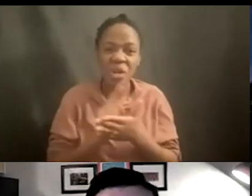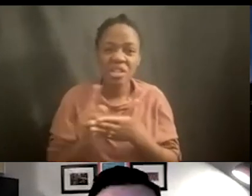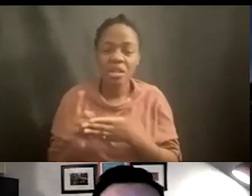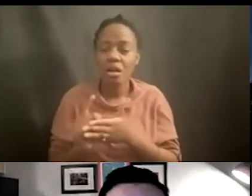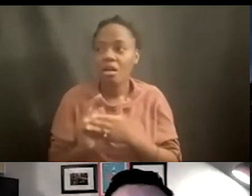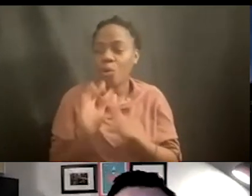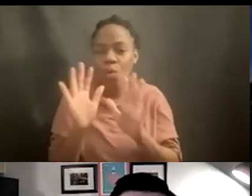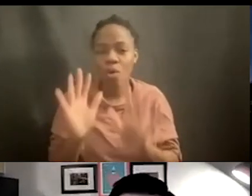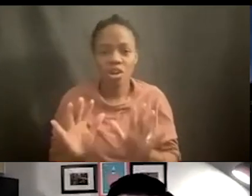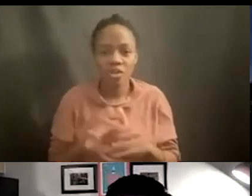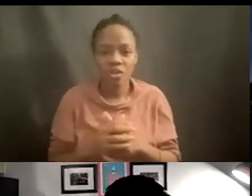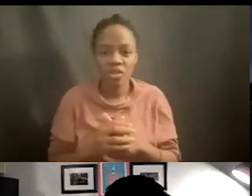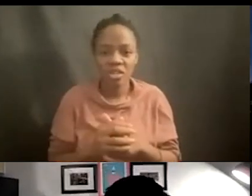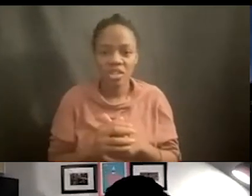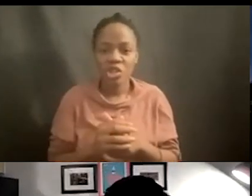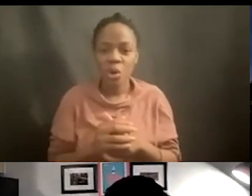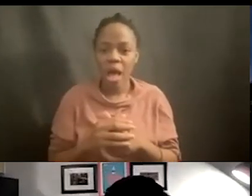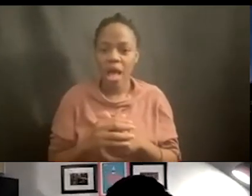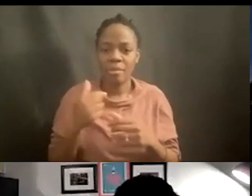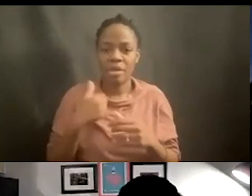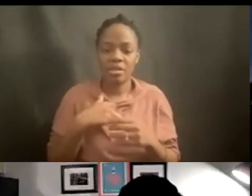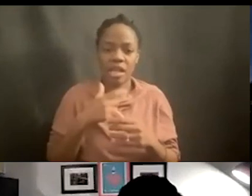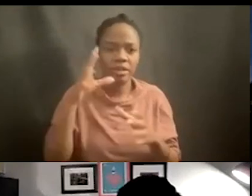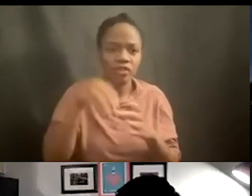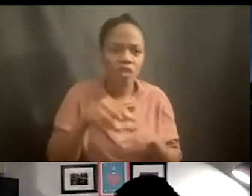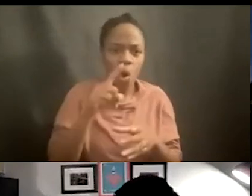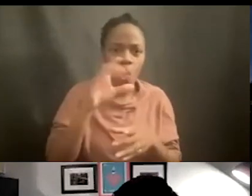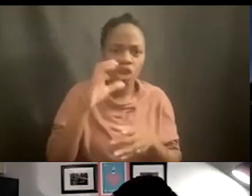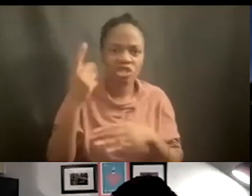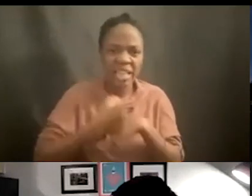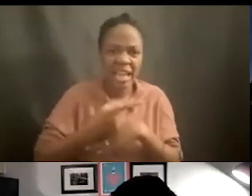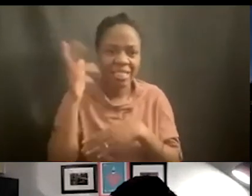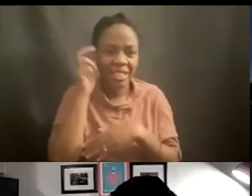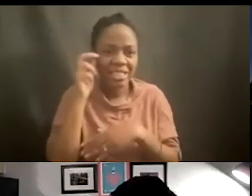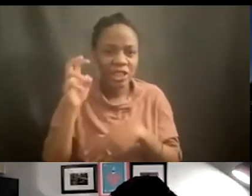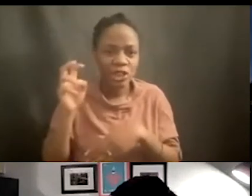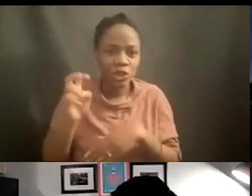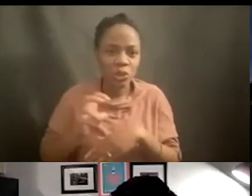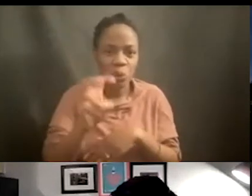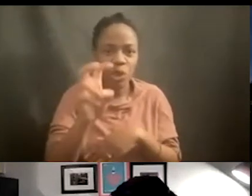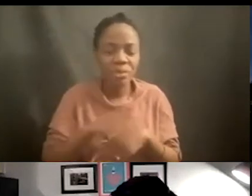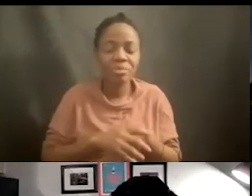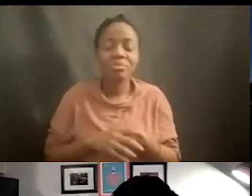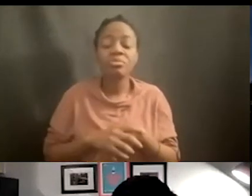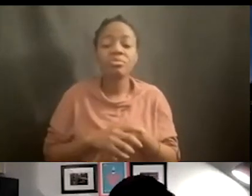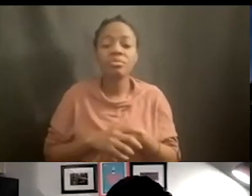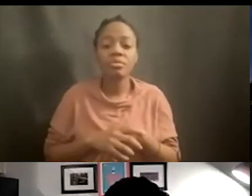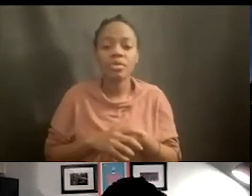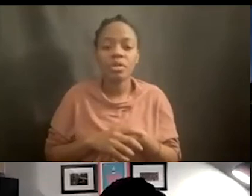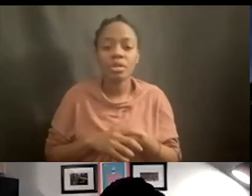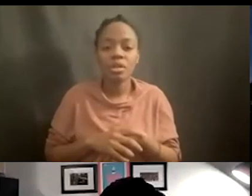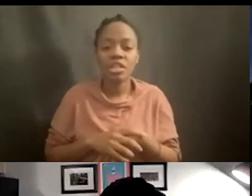in my 100-day listening tour. And I've had the opportunity to meet with so many students, faculty, and staff, as well as